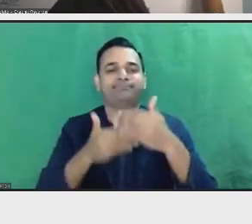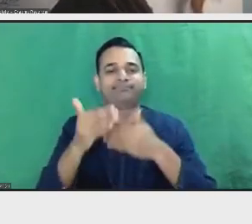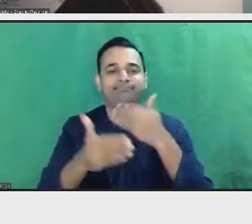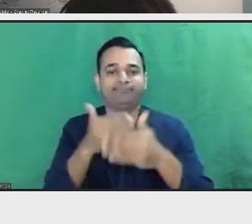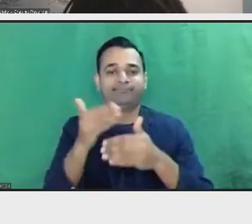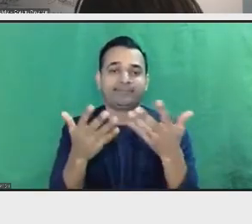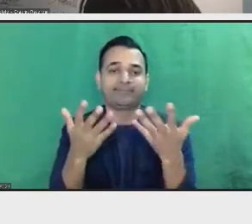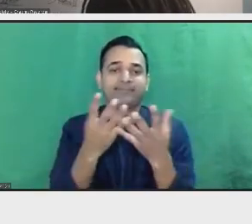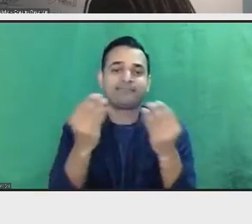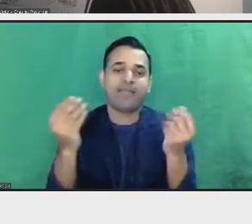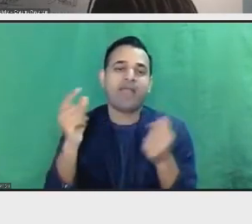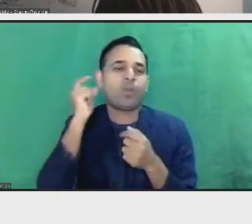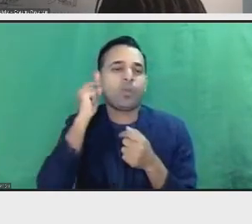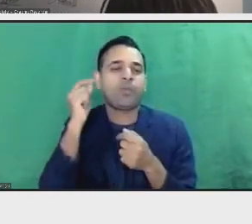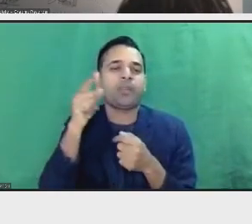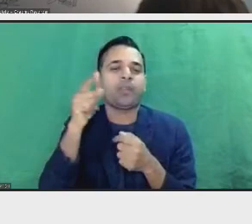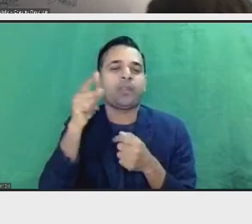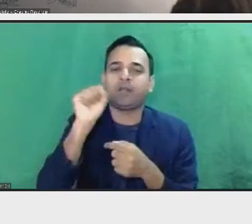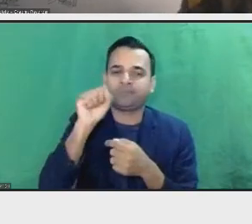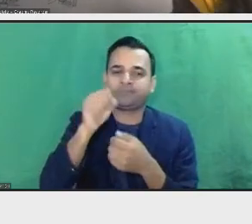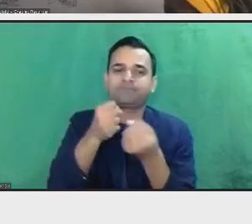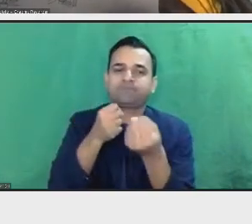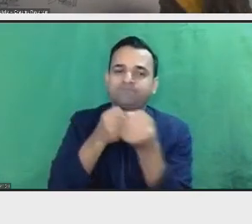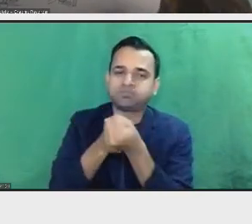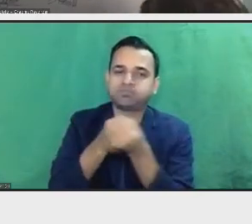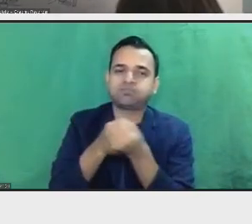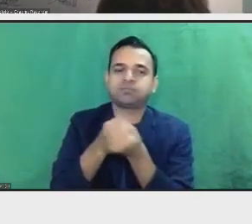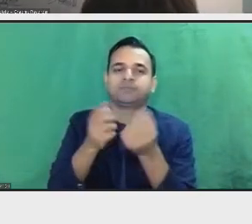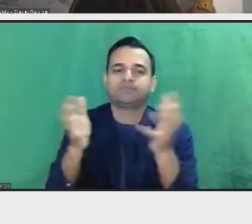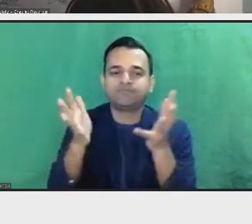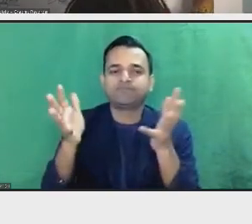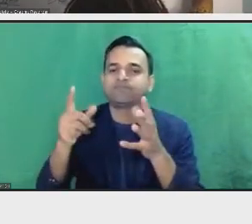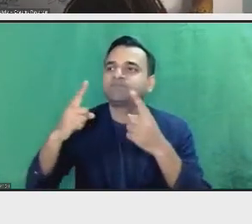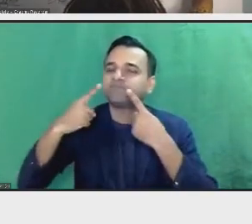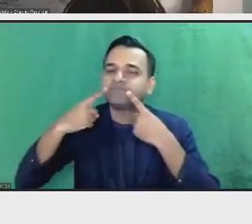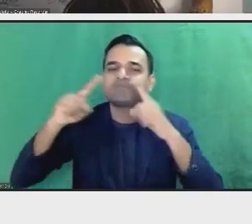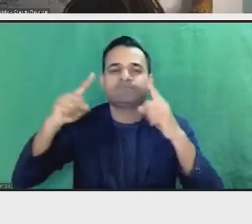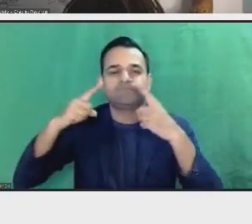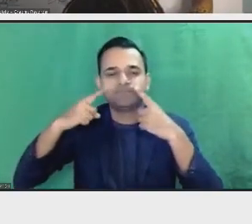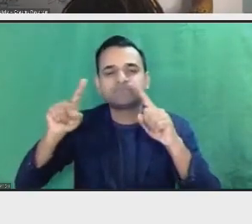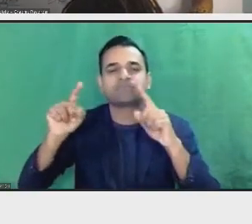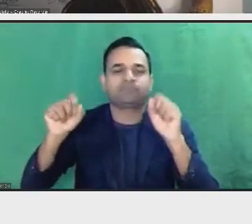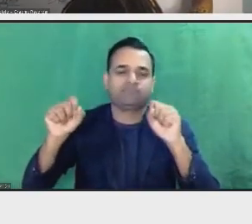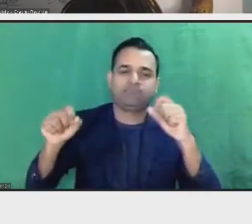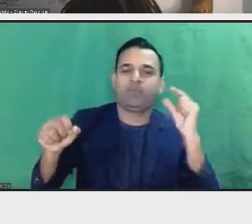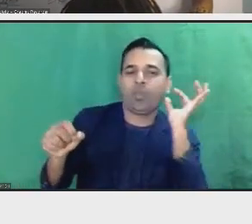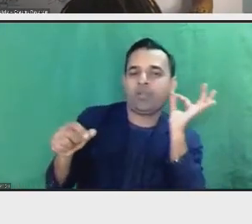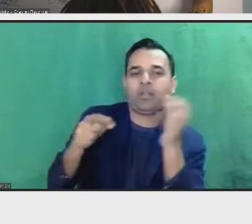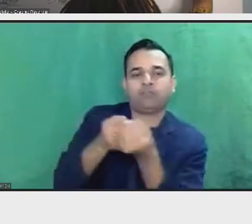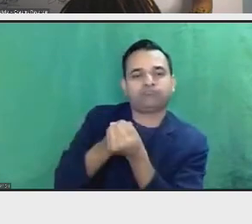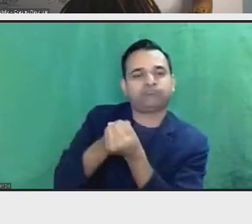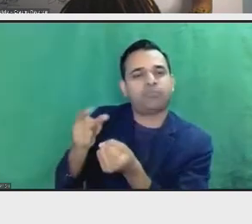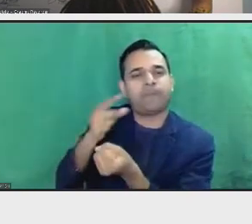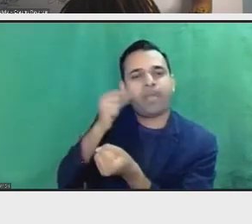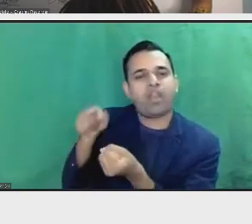for all of us. We're living together. We're not living in isolation. We're living with friends, with spouses, with